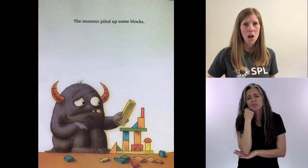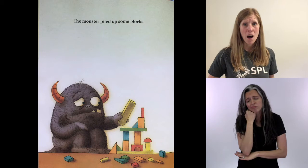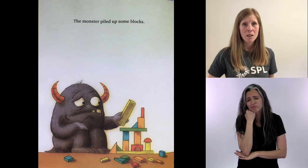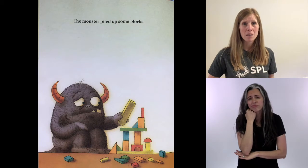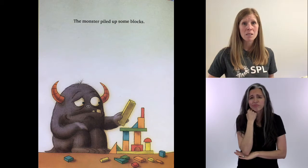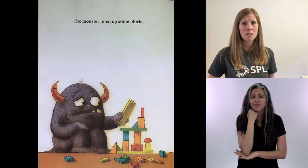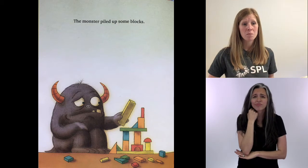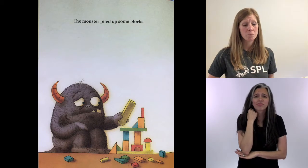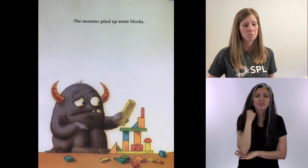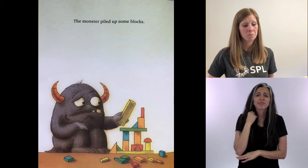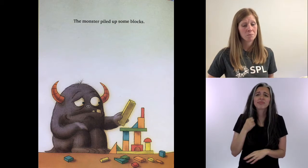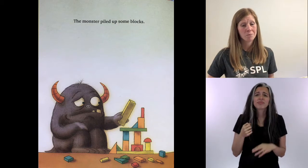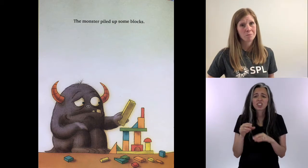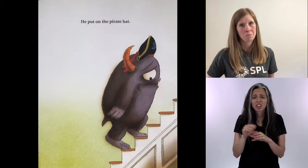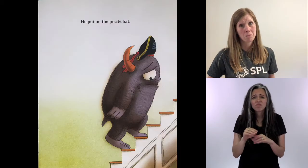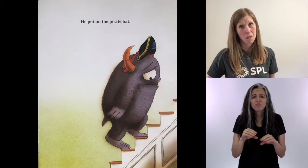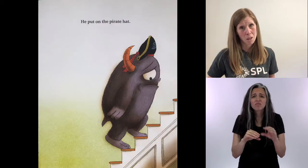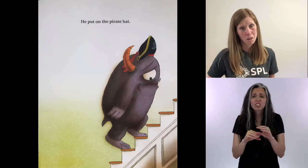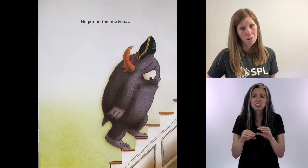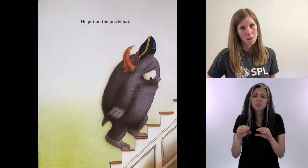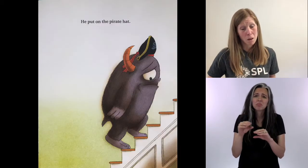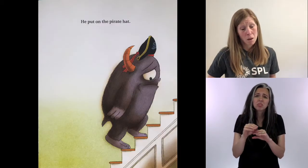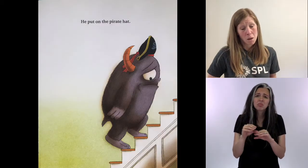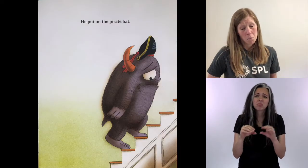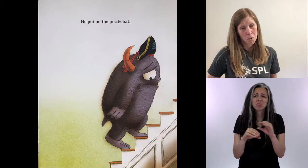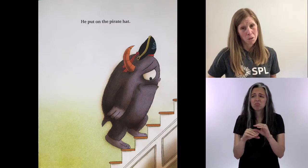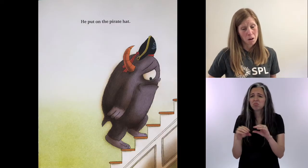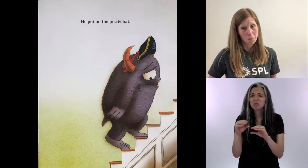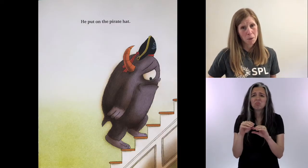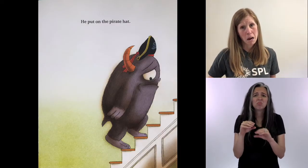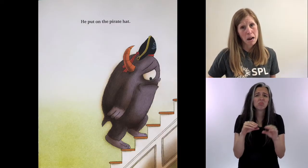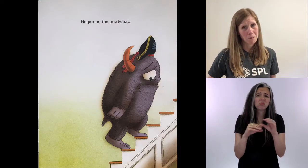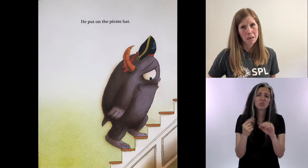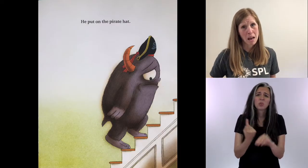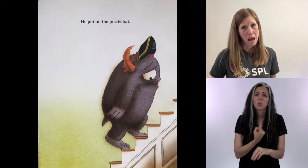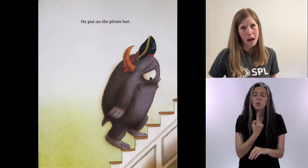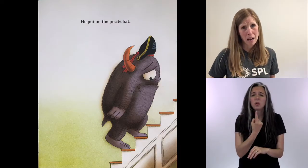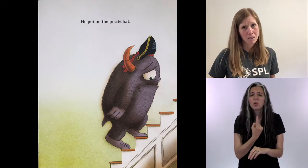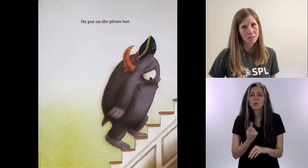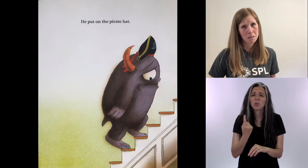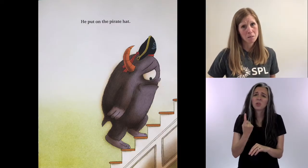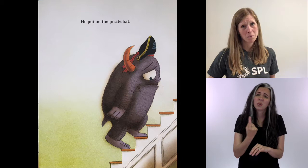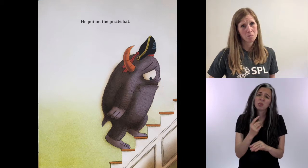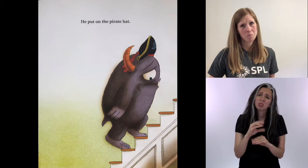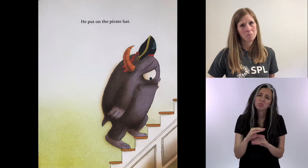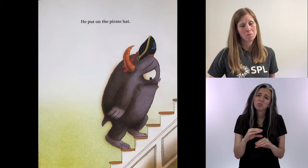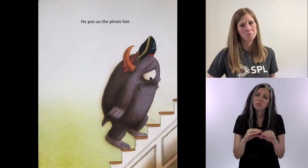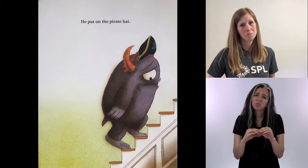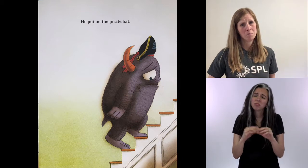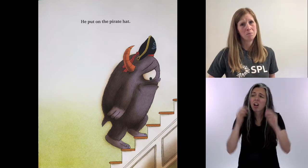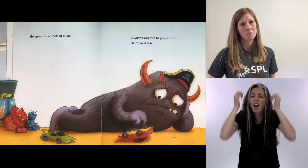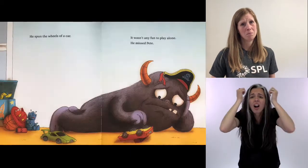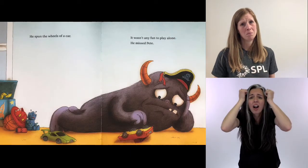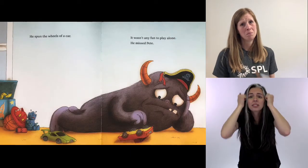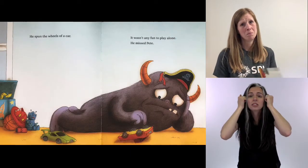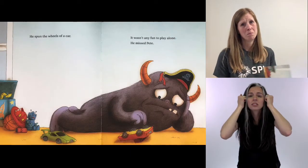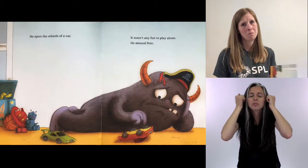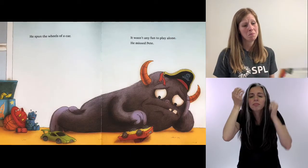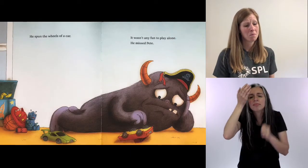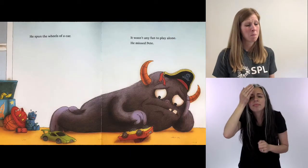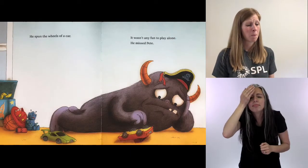some blocks. He put on a pirate hat.